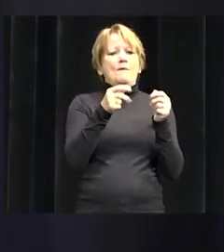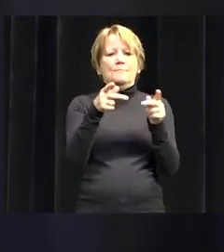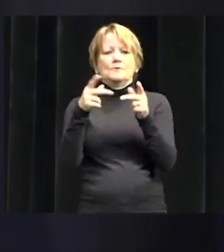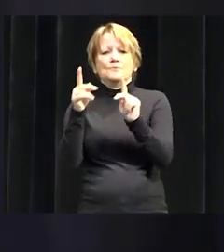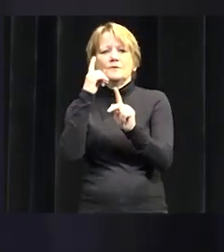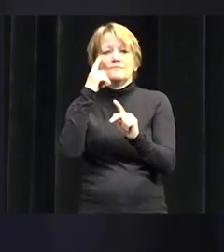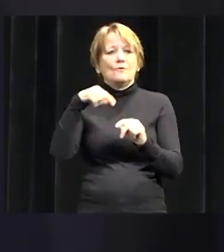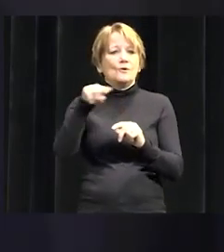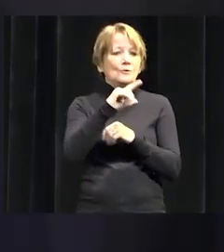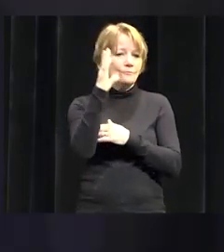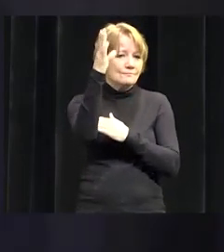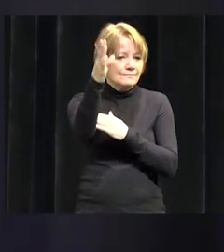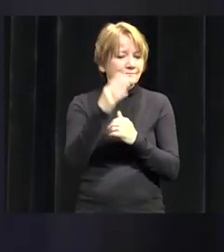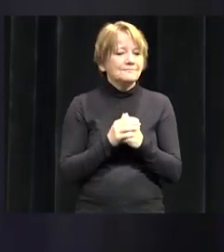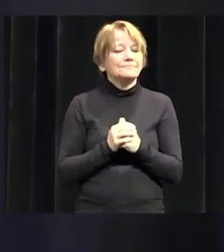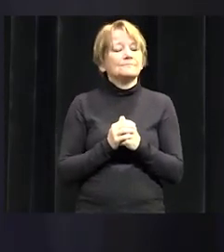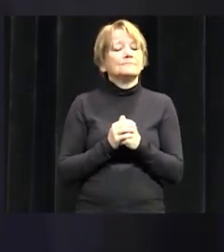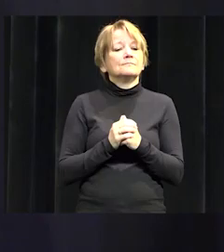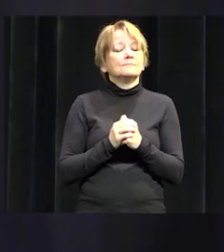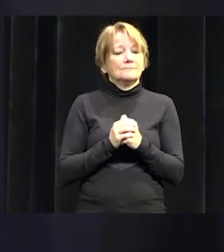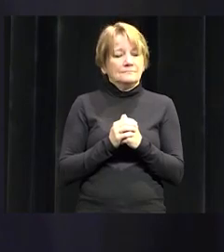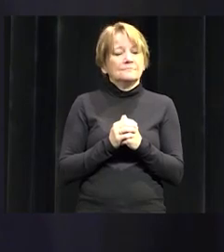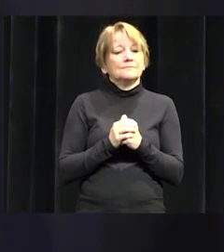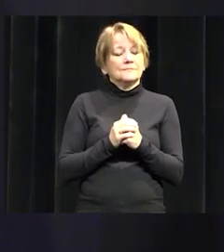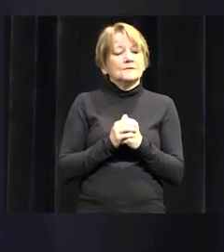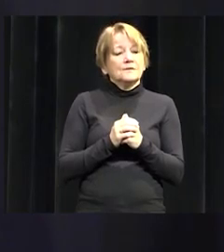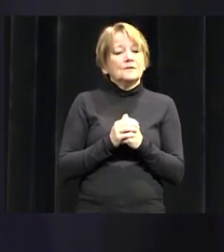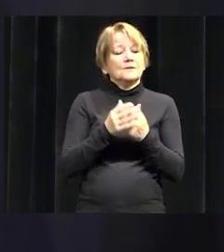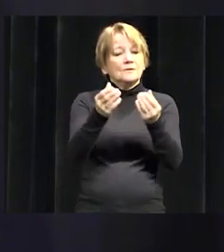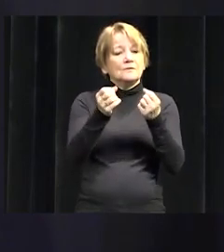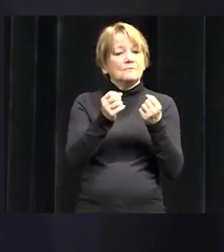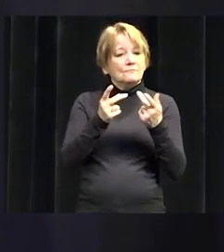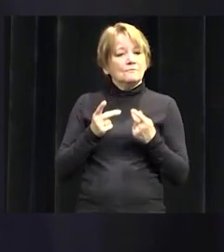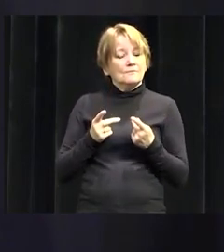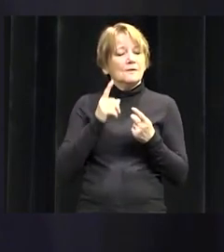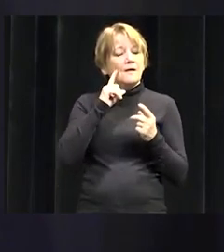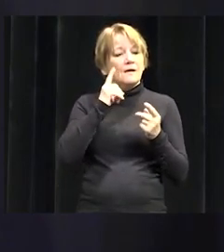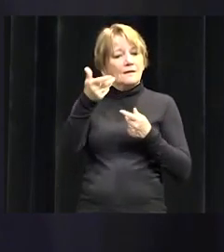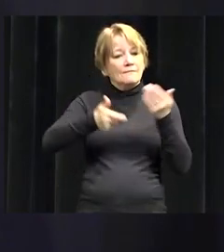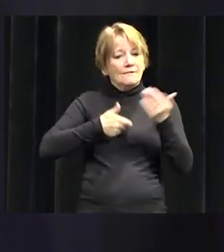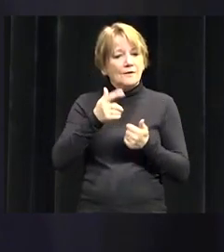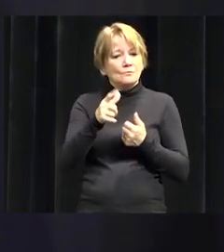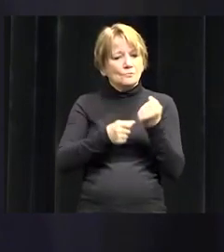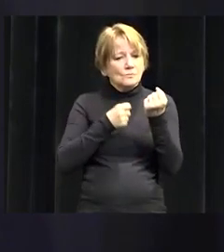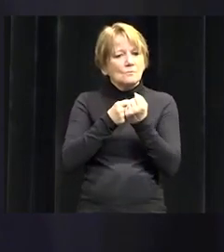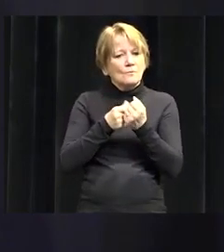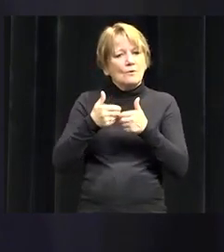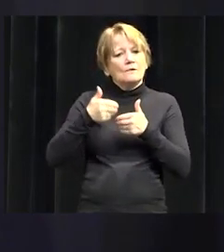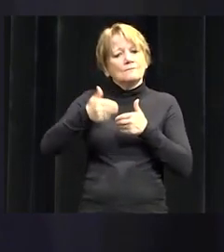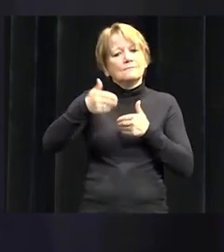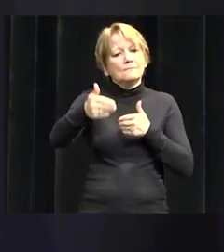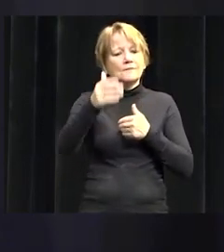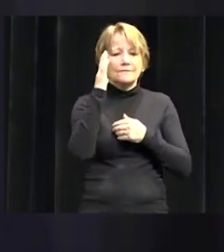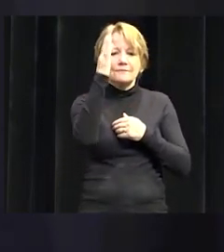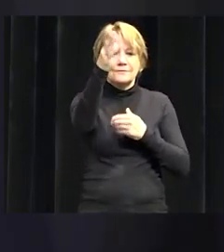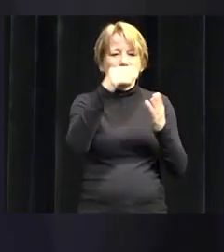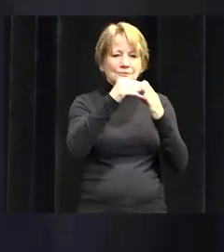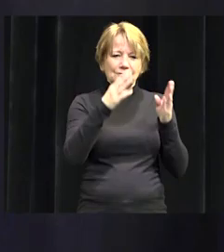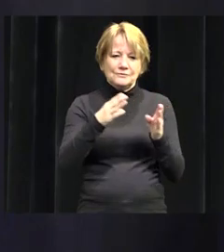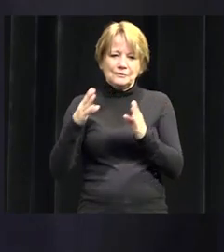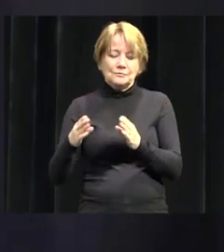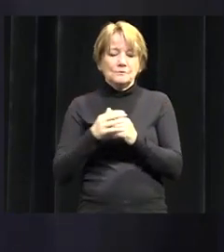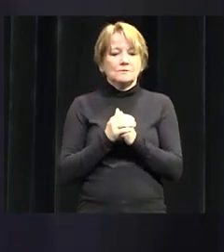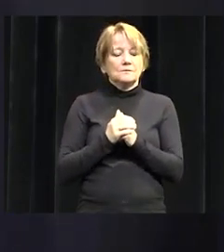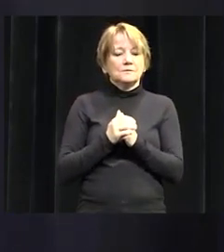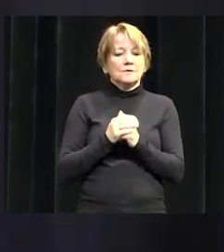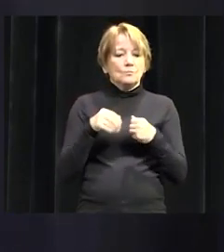you. In return, I invite you to support those who come after you by providing